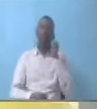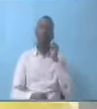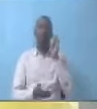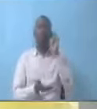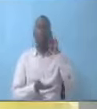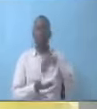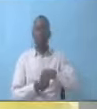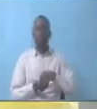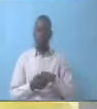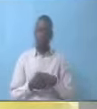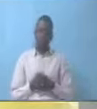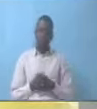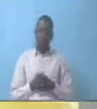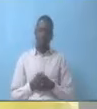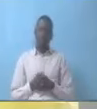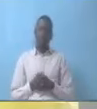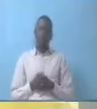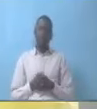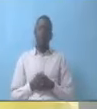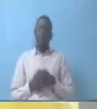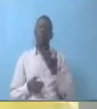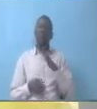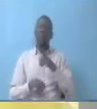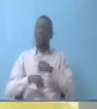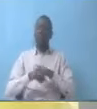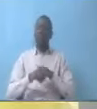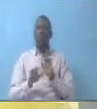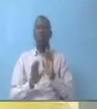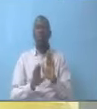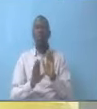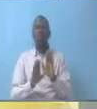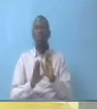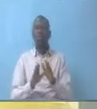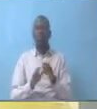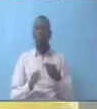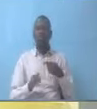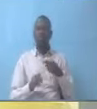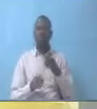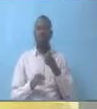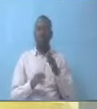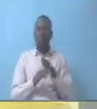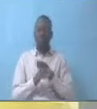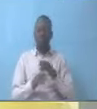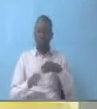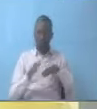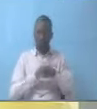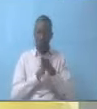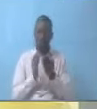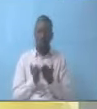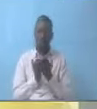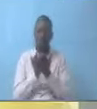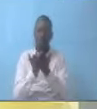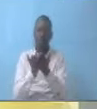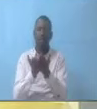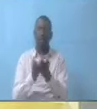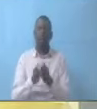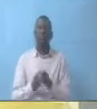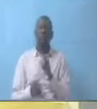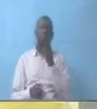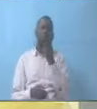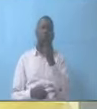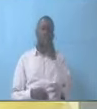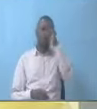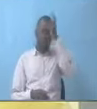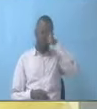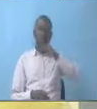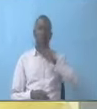Banjul. While we were waiting to board the ferry. Jamono biñ togé na di xaar ferry bi. Two police officers. Ñaari police. One in uniform and